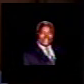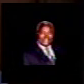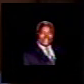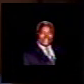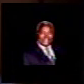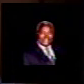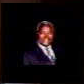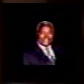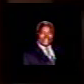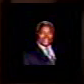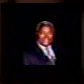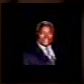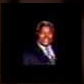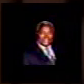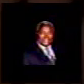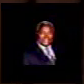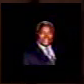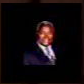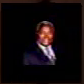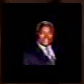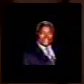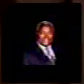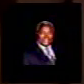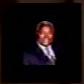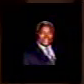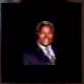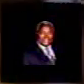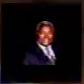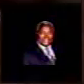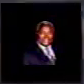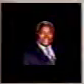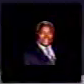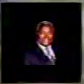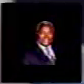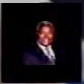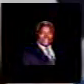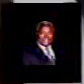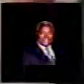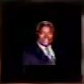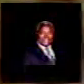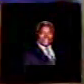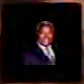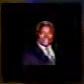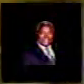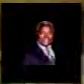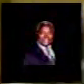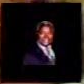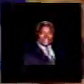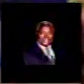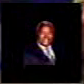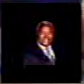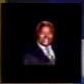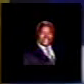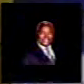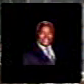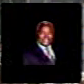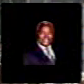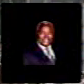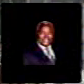So great is thy faithfulness, O Lord